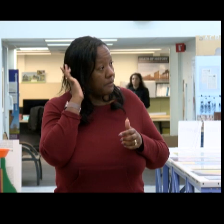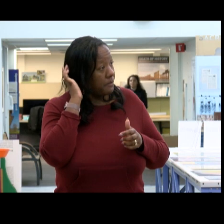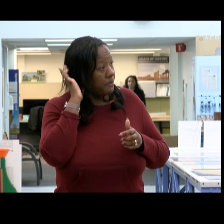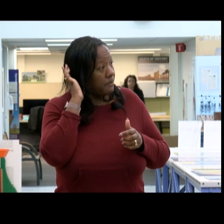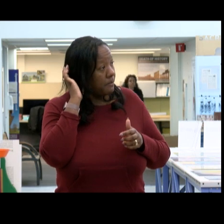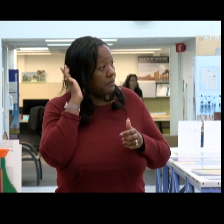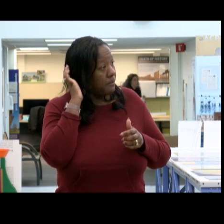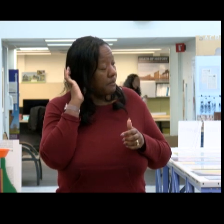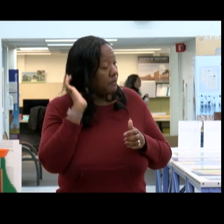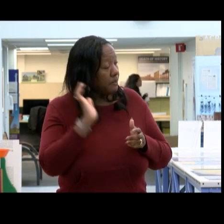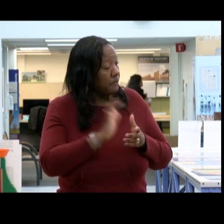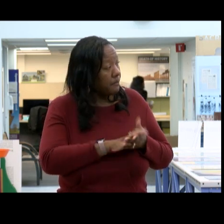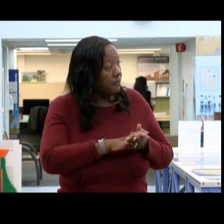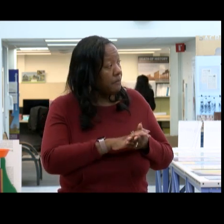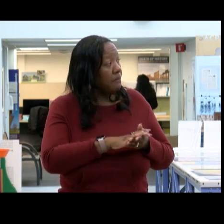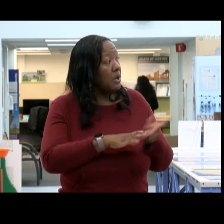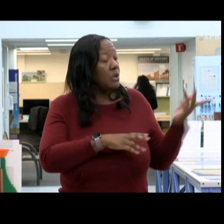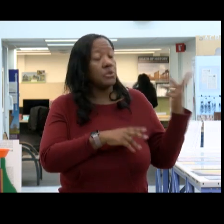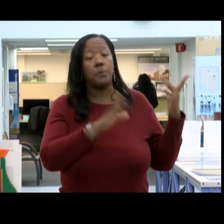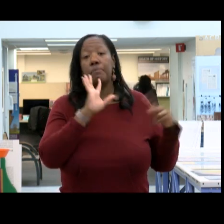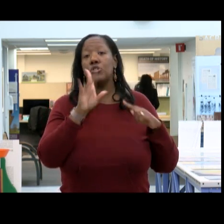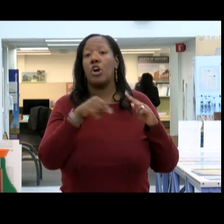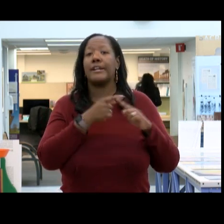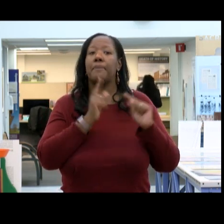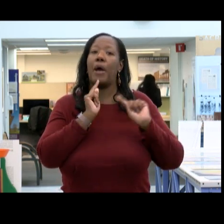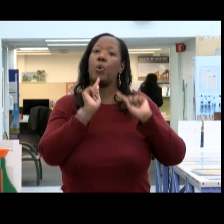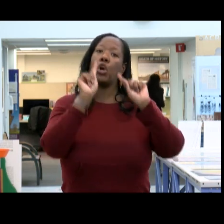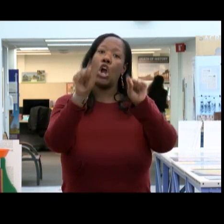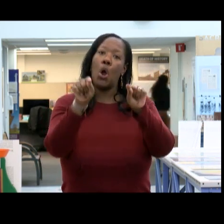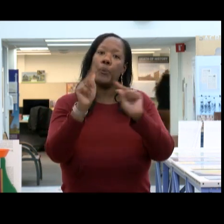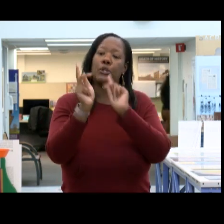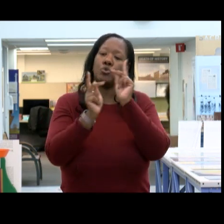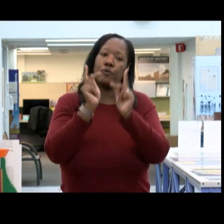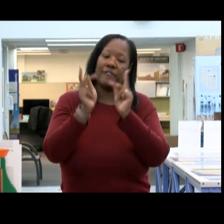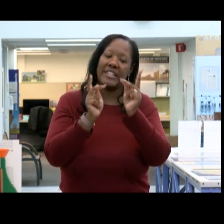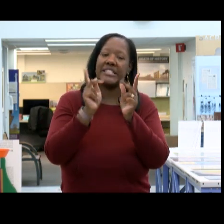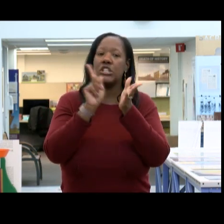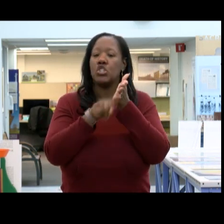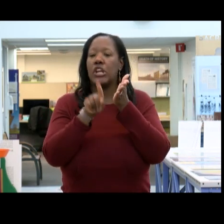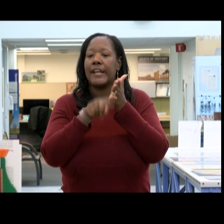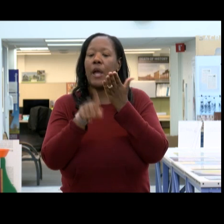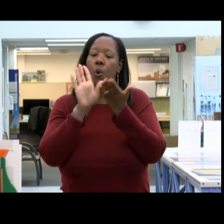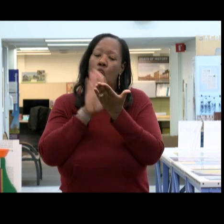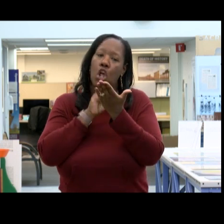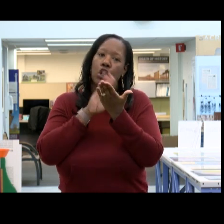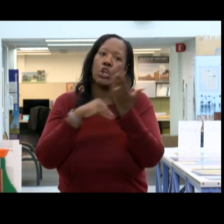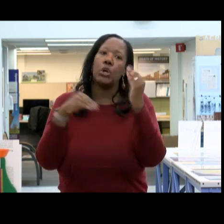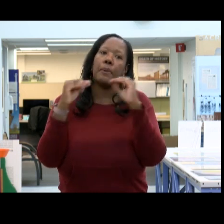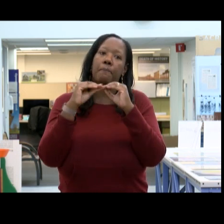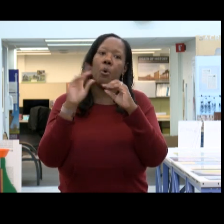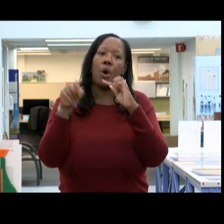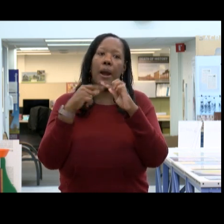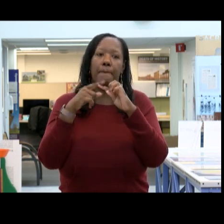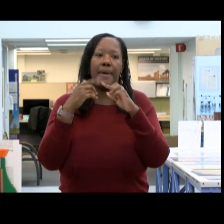and I are talking about going and visiting and checking it out and seeing, you know, learning more about it.